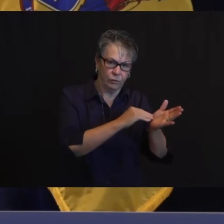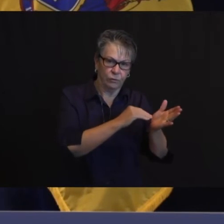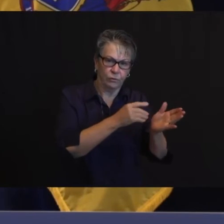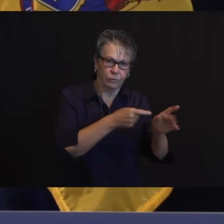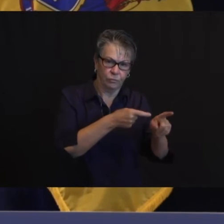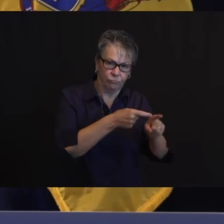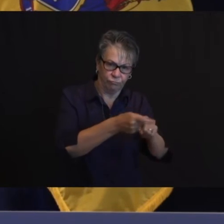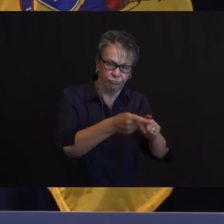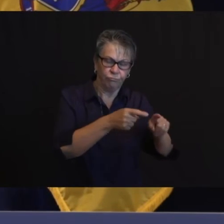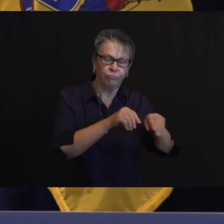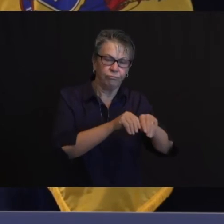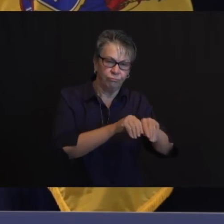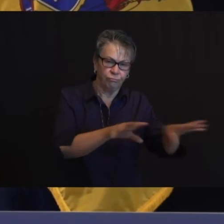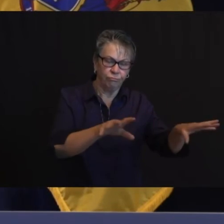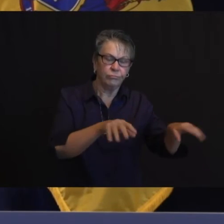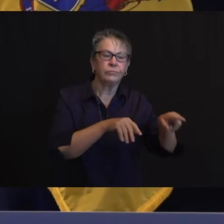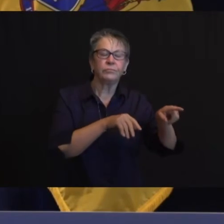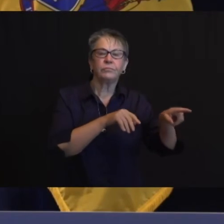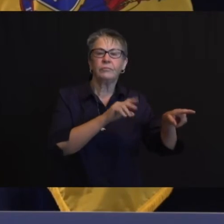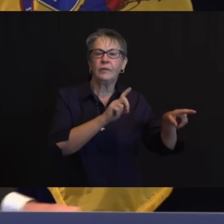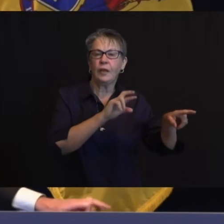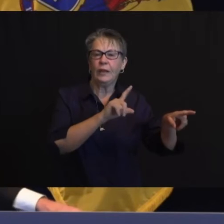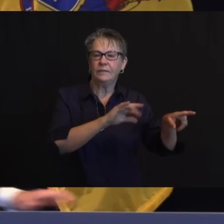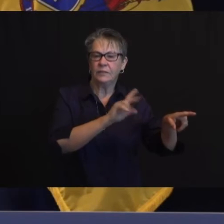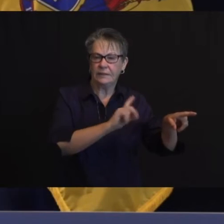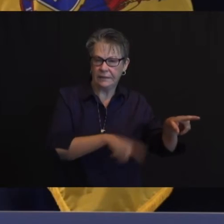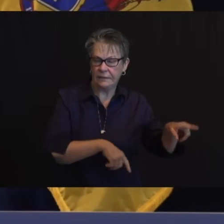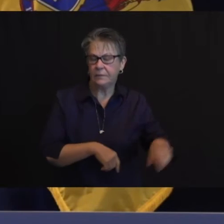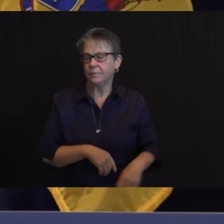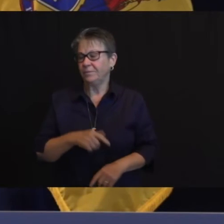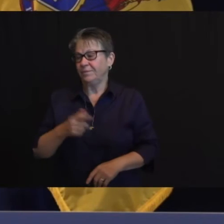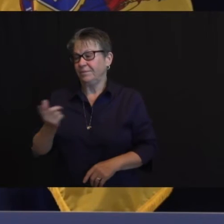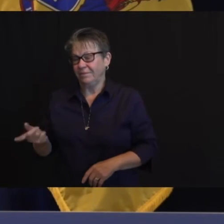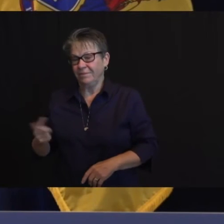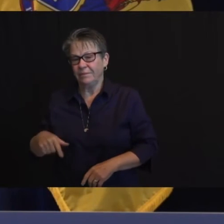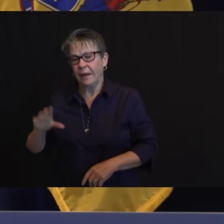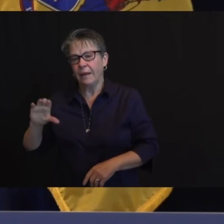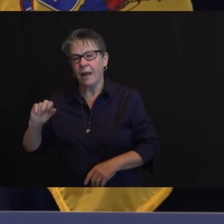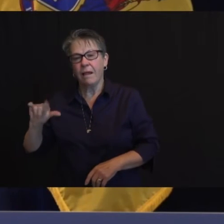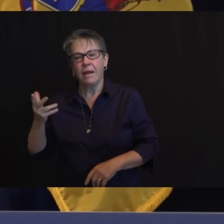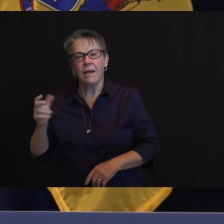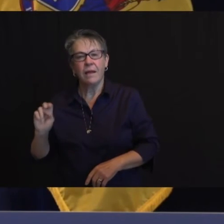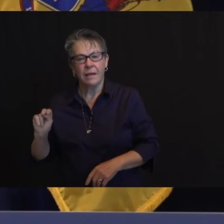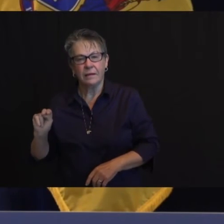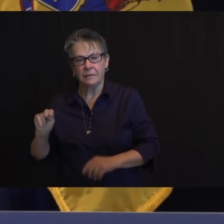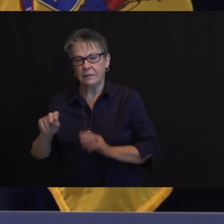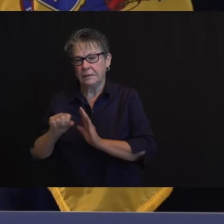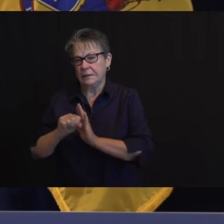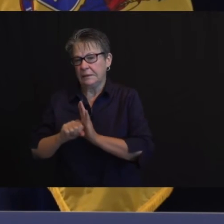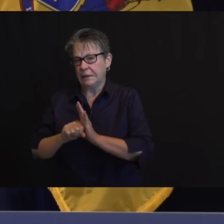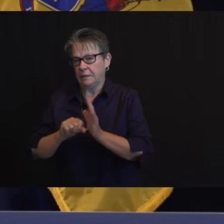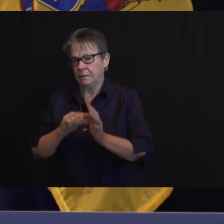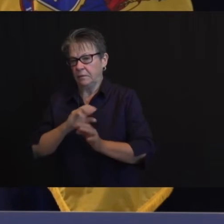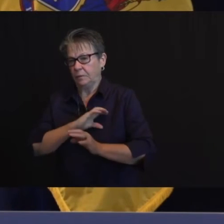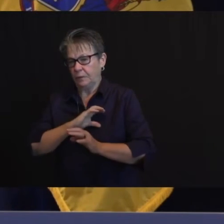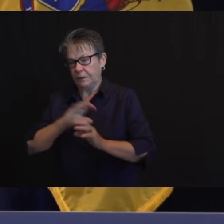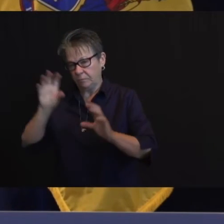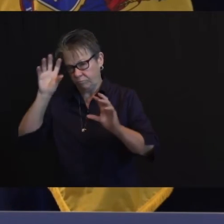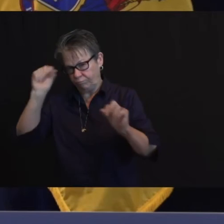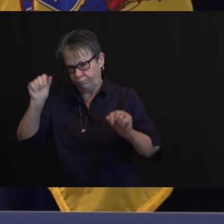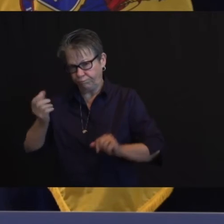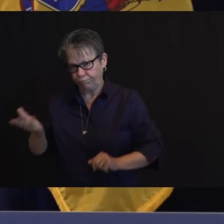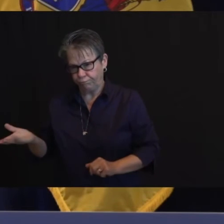face, Dr. Ed Lifshitz. Ed, great to have you. To my left, the guy who needs no introduction, the Superintendent of the State Police, Colonel Pat Callahan.